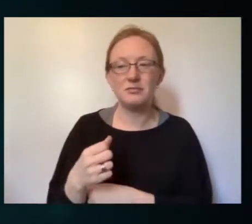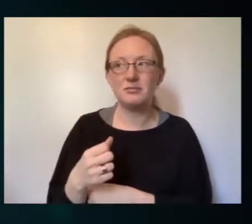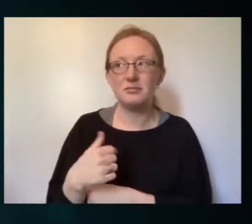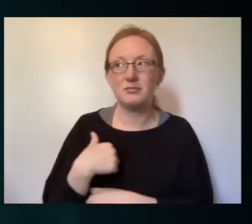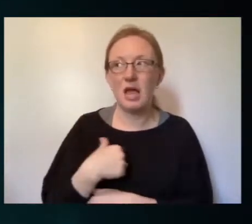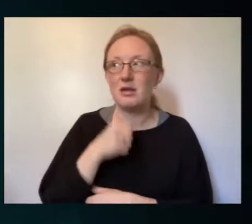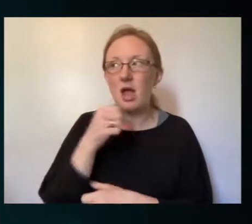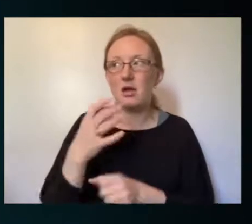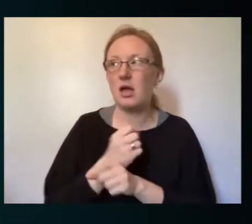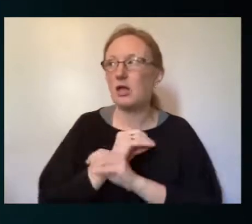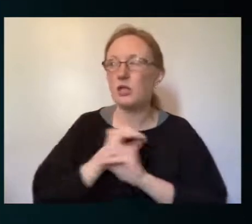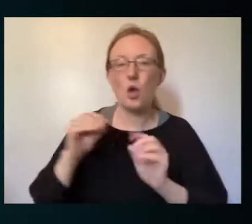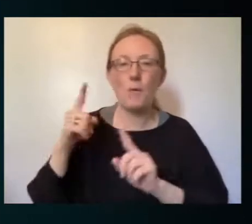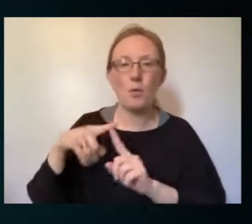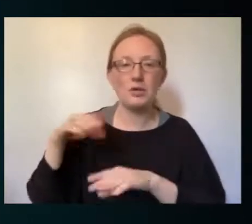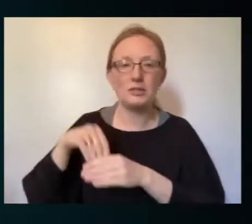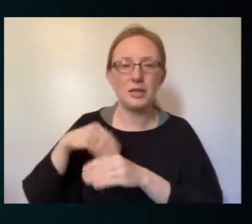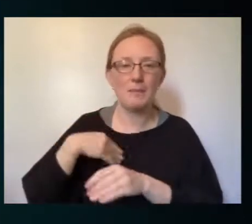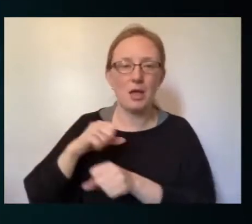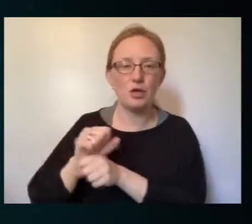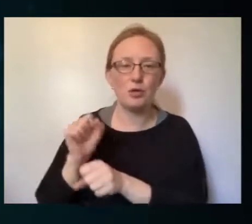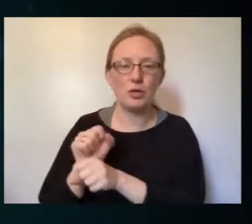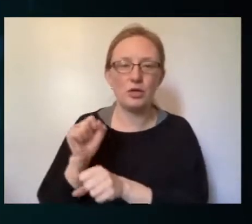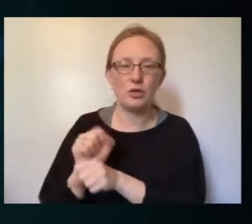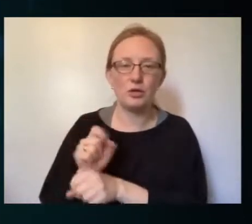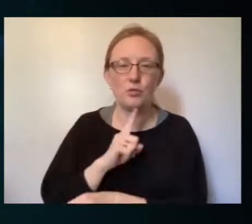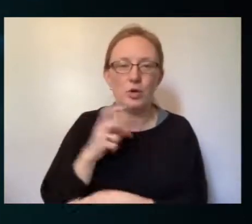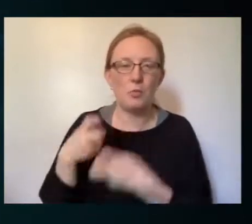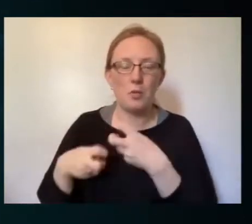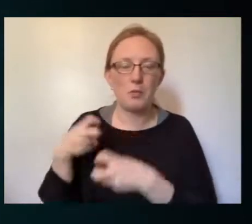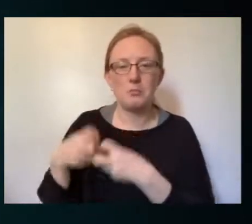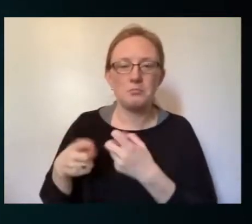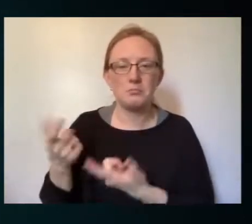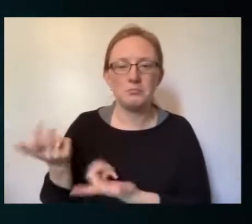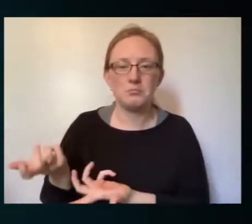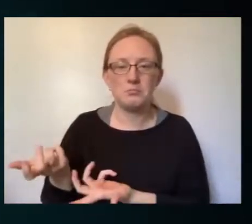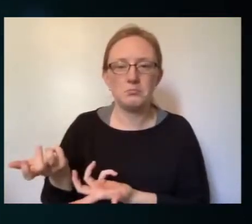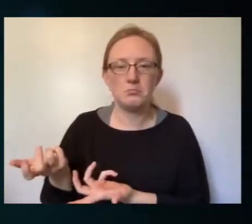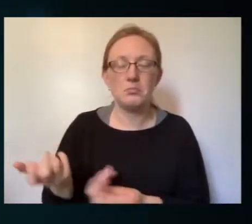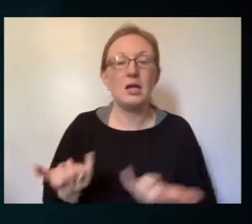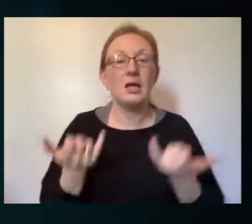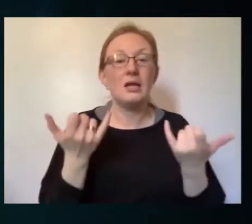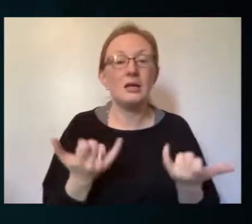any points in my career. It's been a real problem.